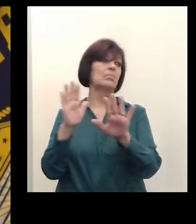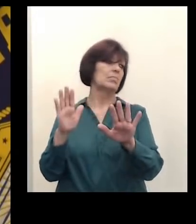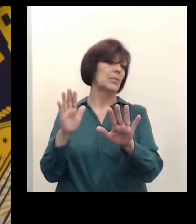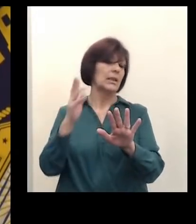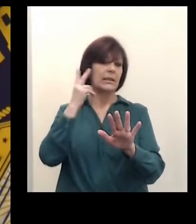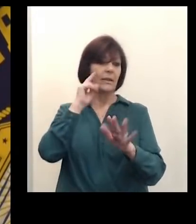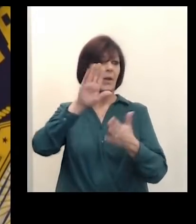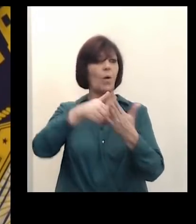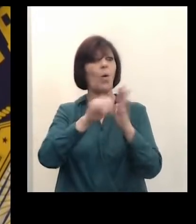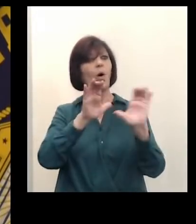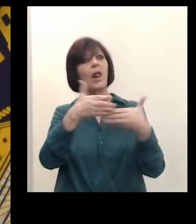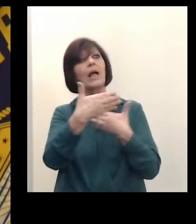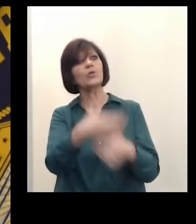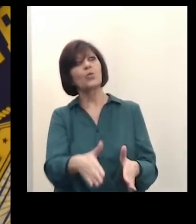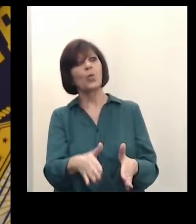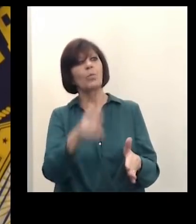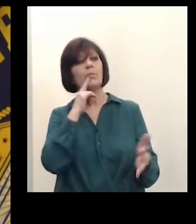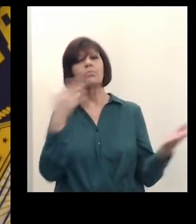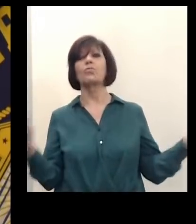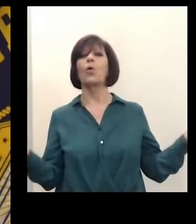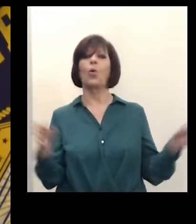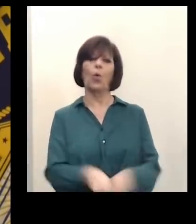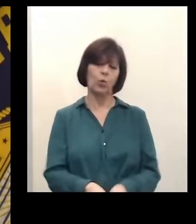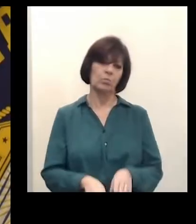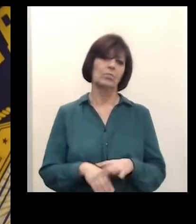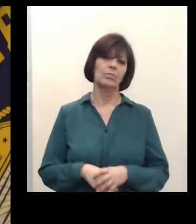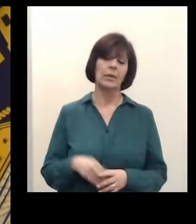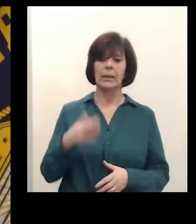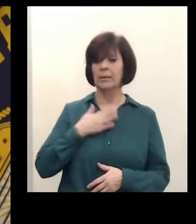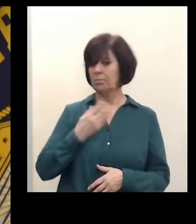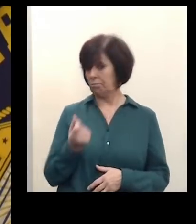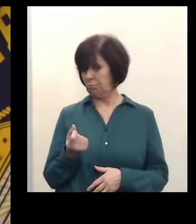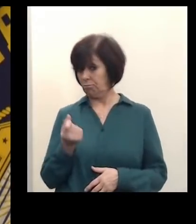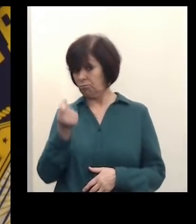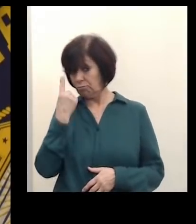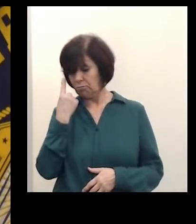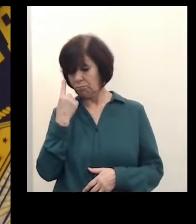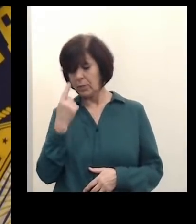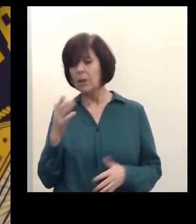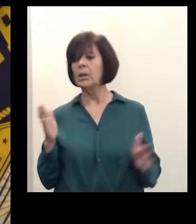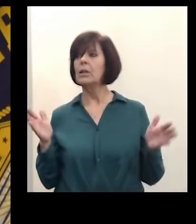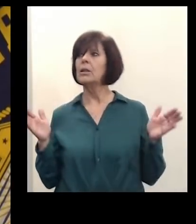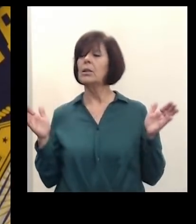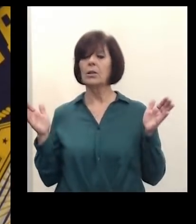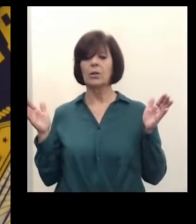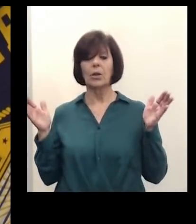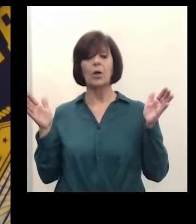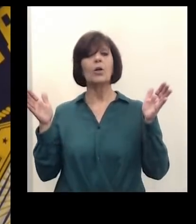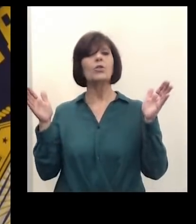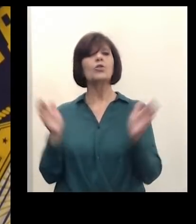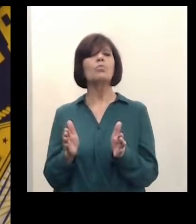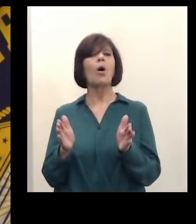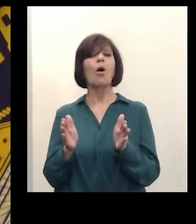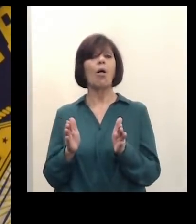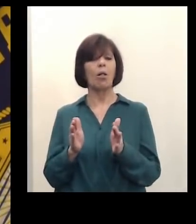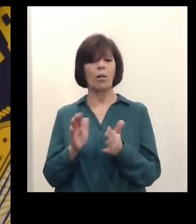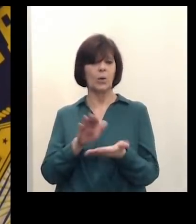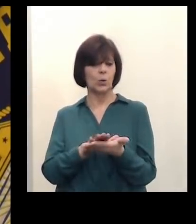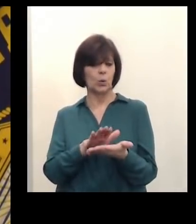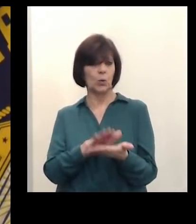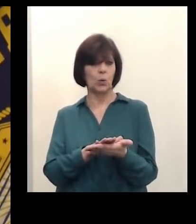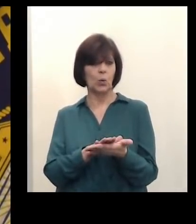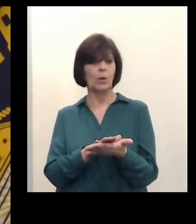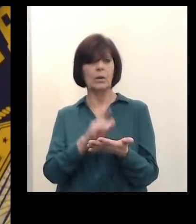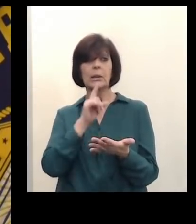or a whole school is closed. And it's my understanding that a small school, universal school, actually closed